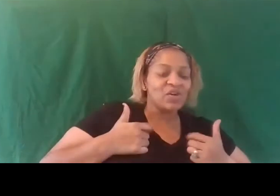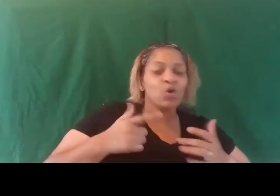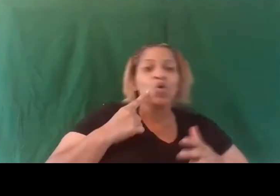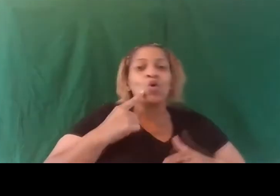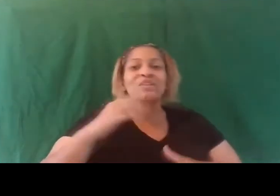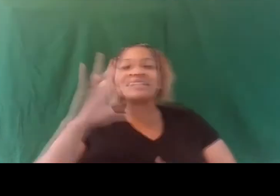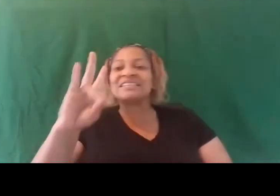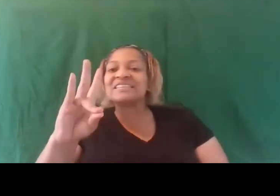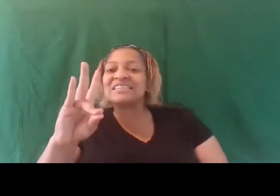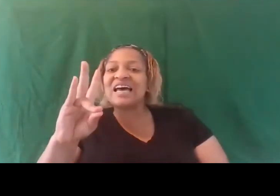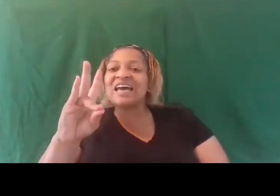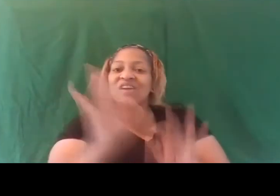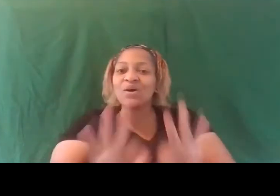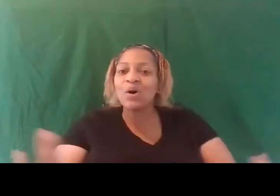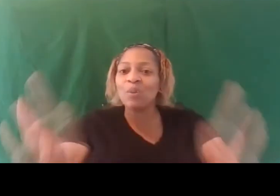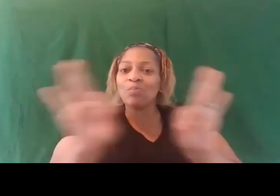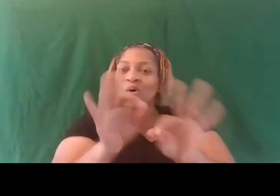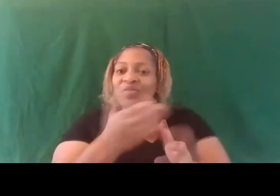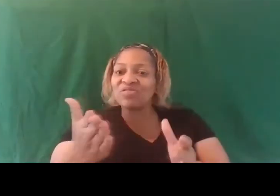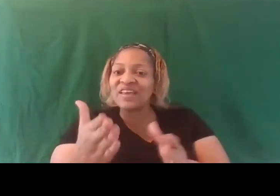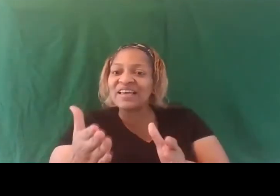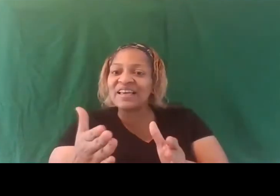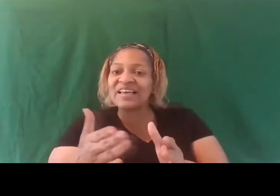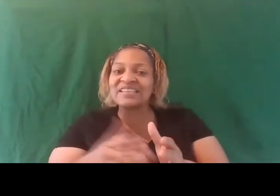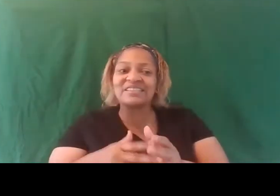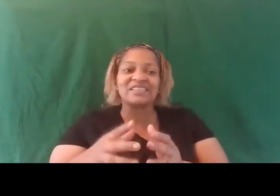love those. But if somebody came out and said the